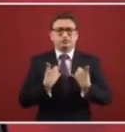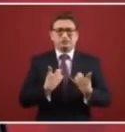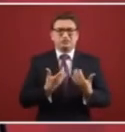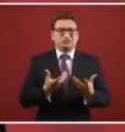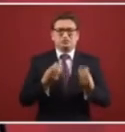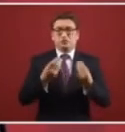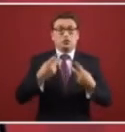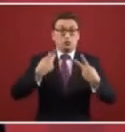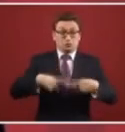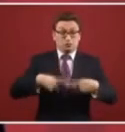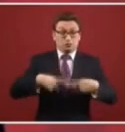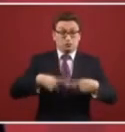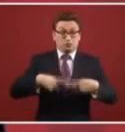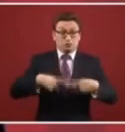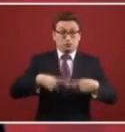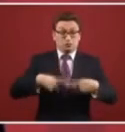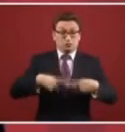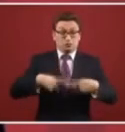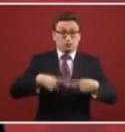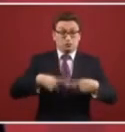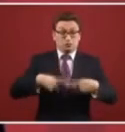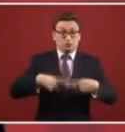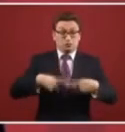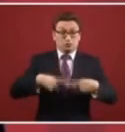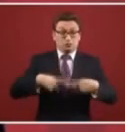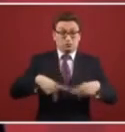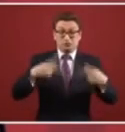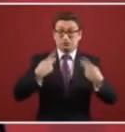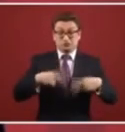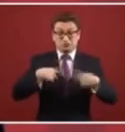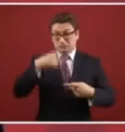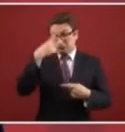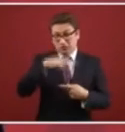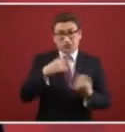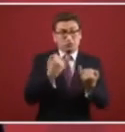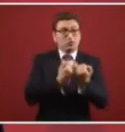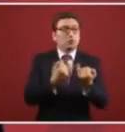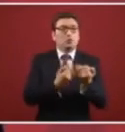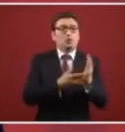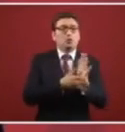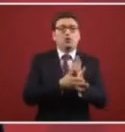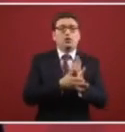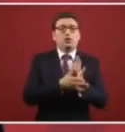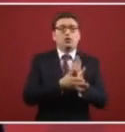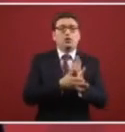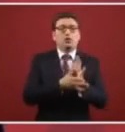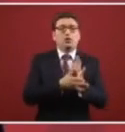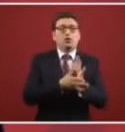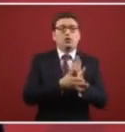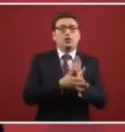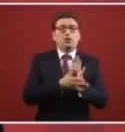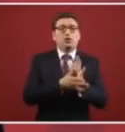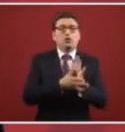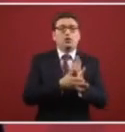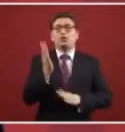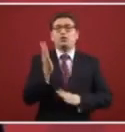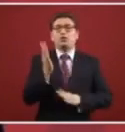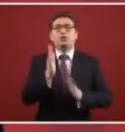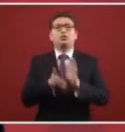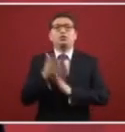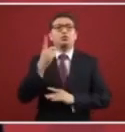Miles de mexicanos. Thousands of Mexicans. Se fueron al exilio. Went into